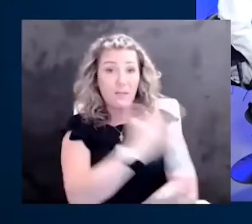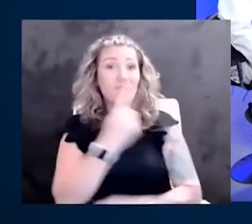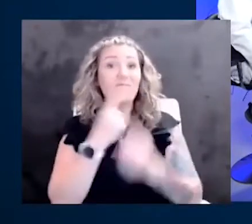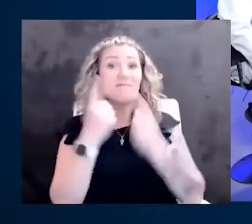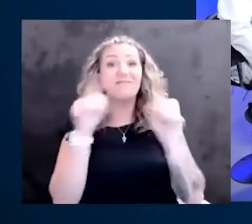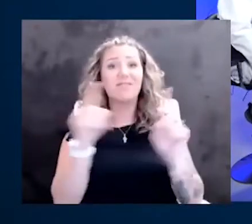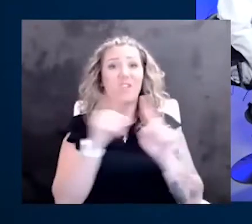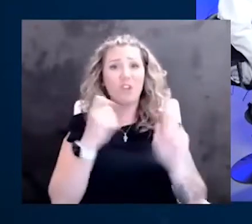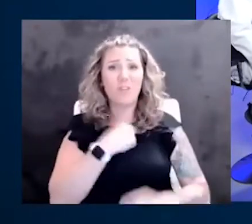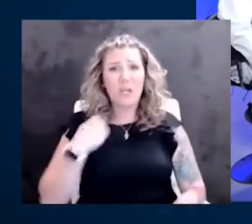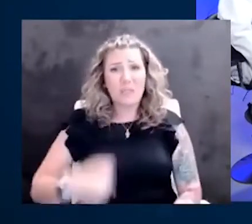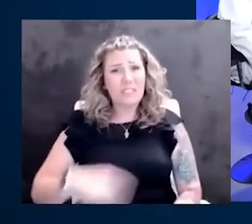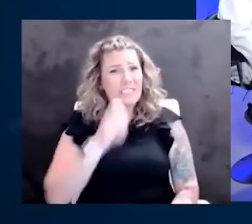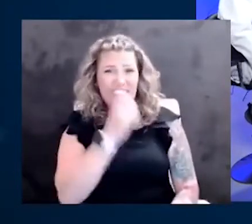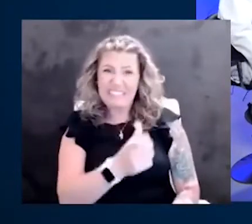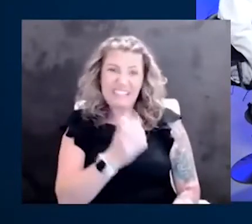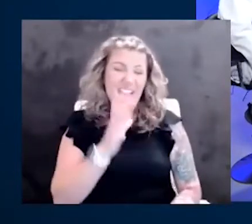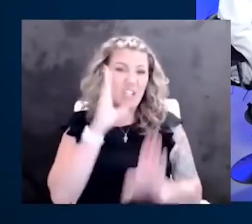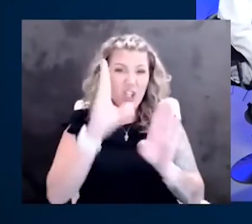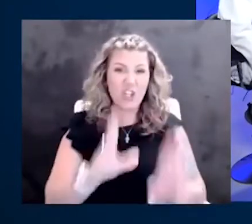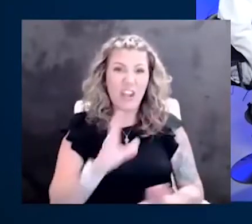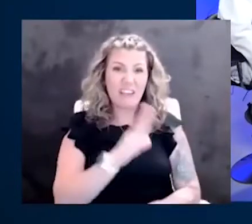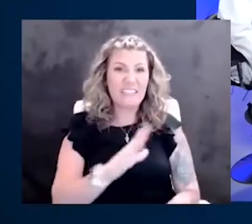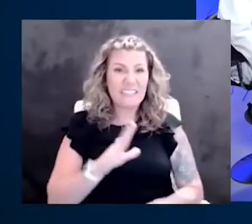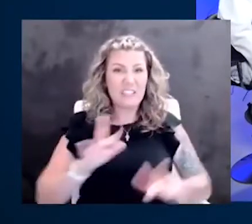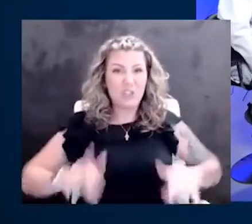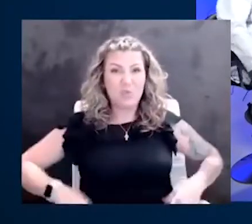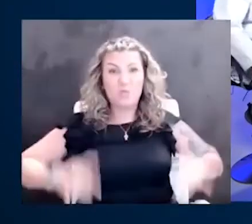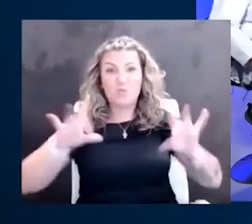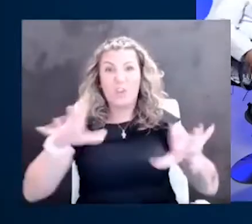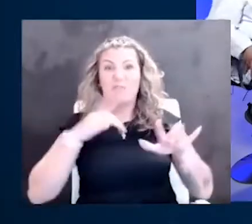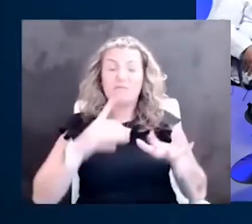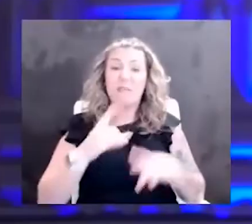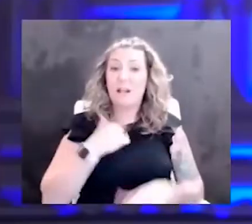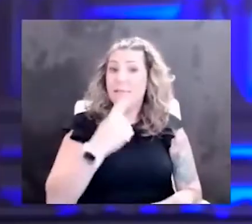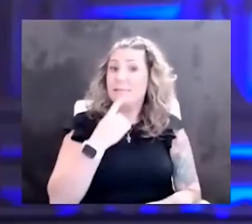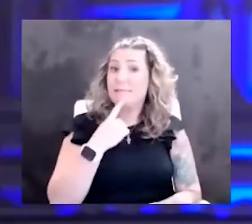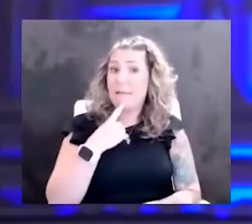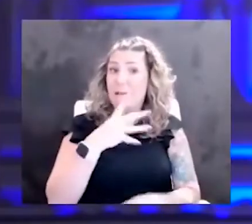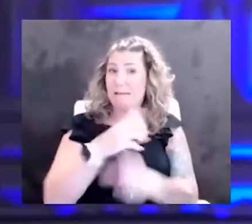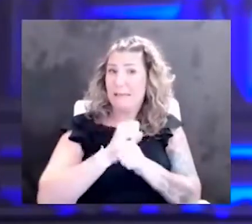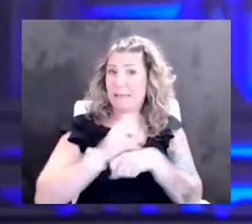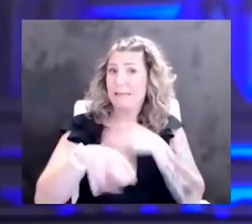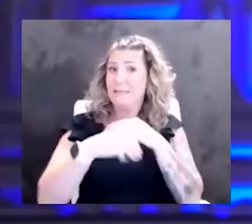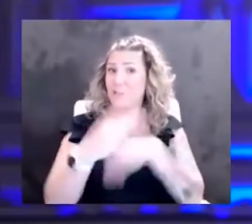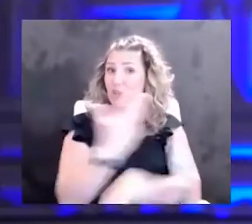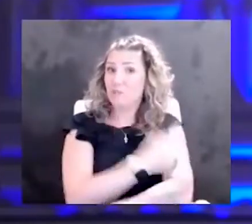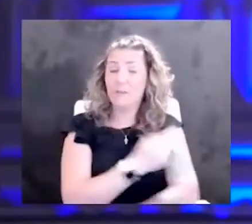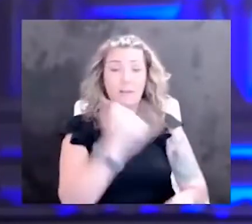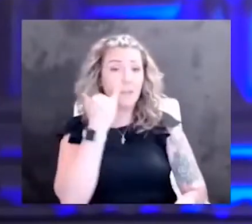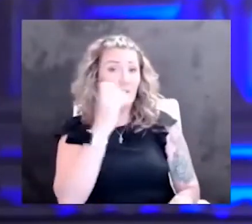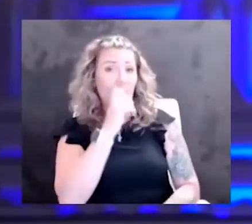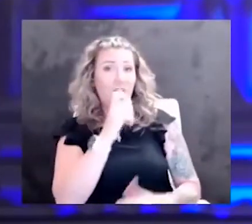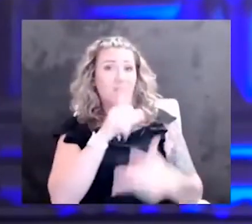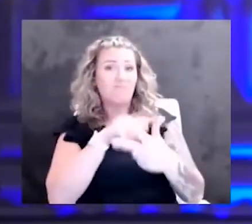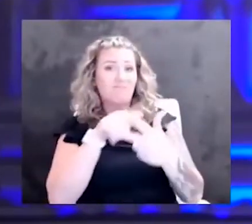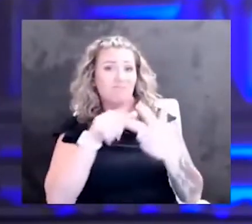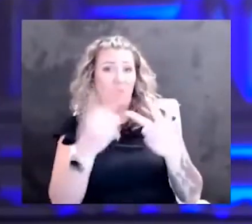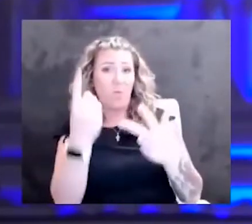that great, and the Russian one nobody really knows about. So I'd say go get another vaccine, Hawk. What do you think? Yeah, I think if you have not received one of the 3 emergency